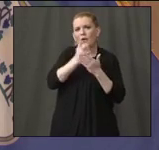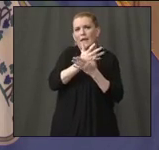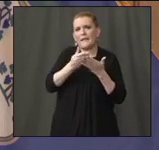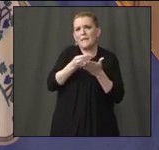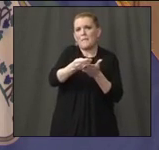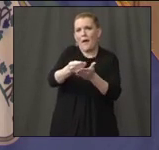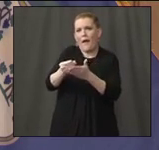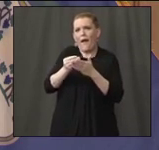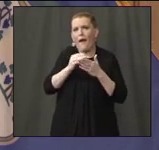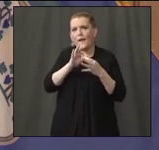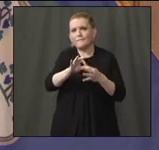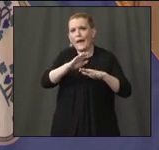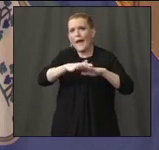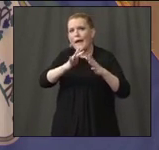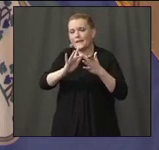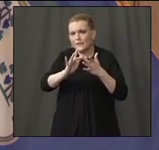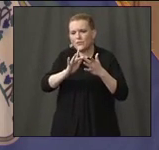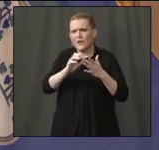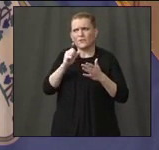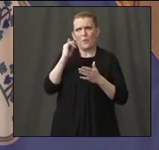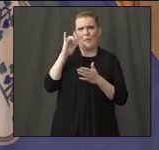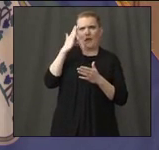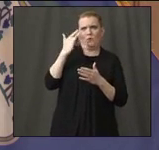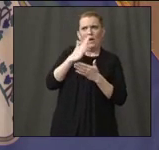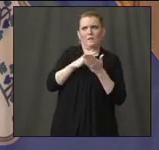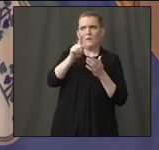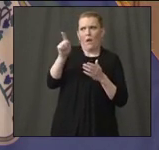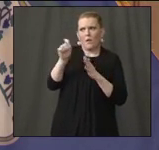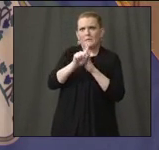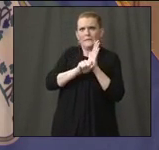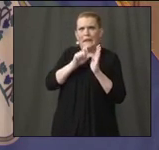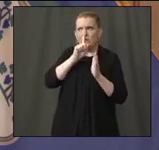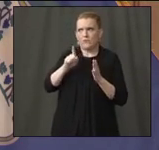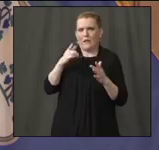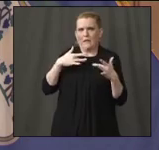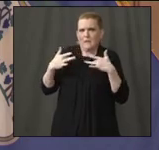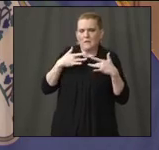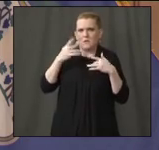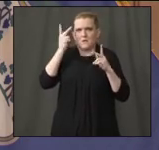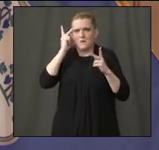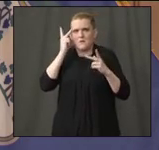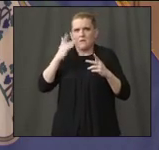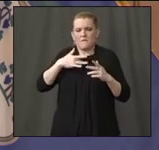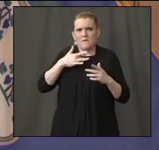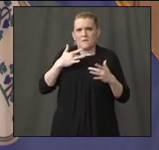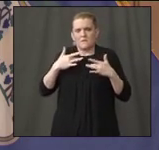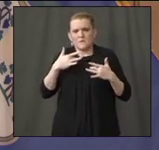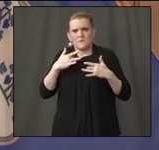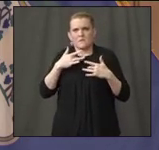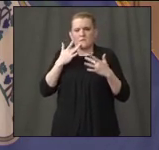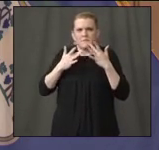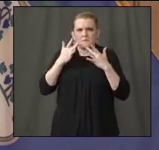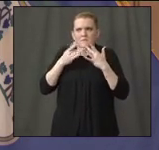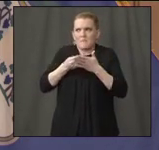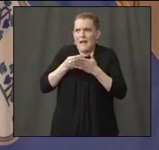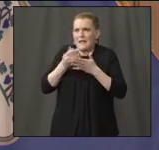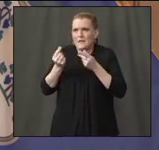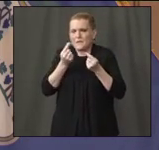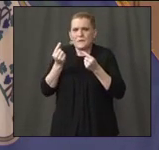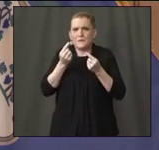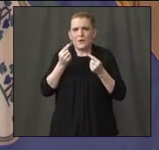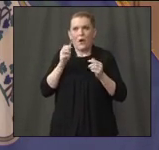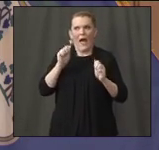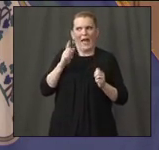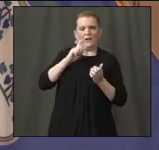now. And I could certainly hear that on the phone call. Governors thinking